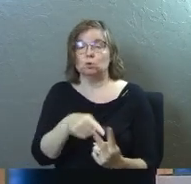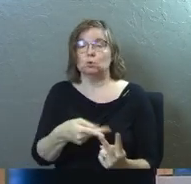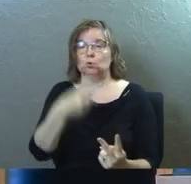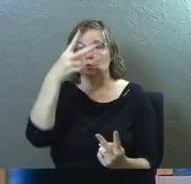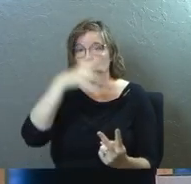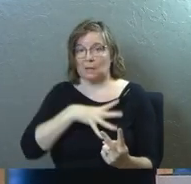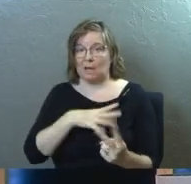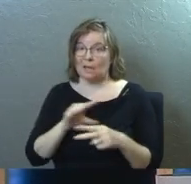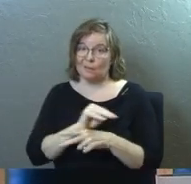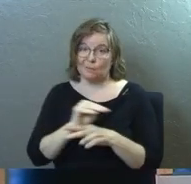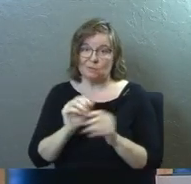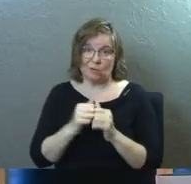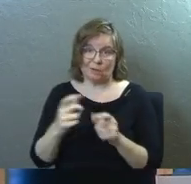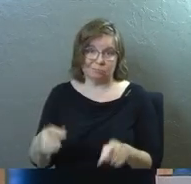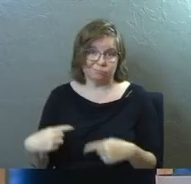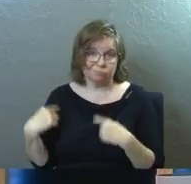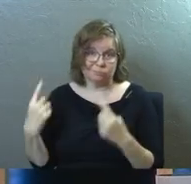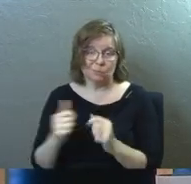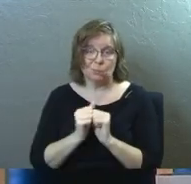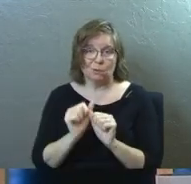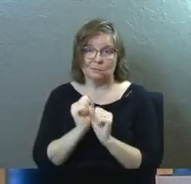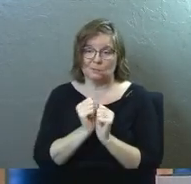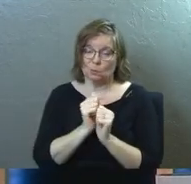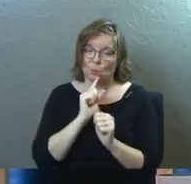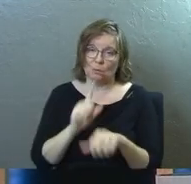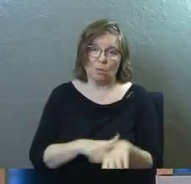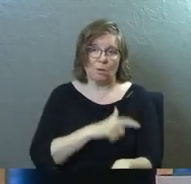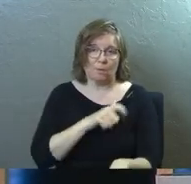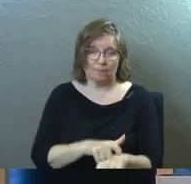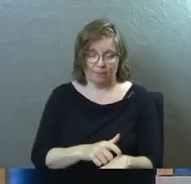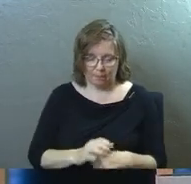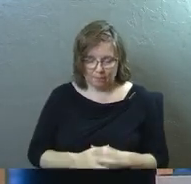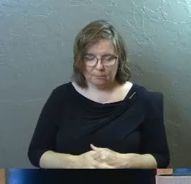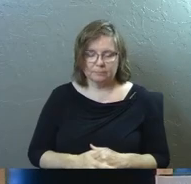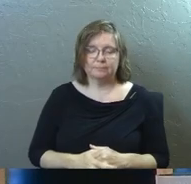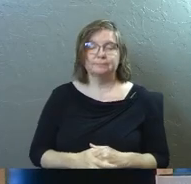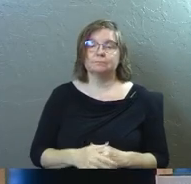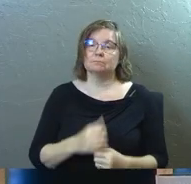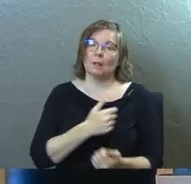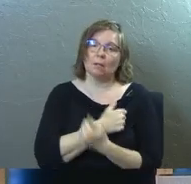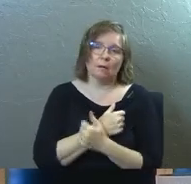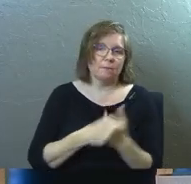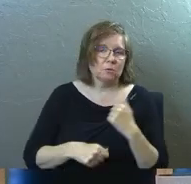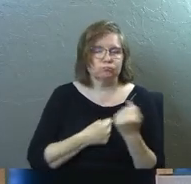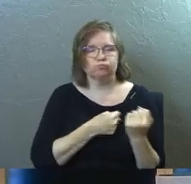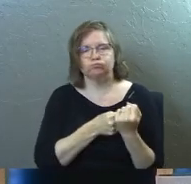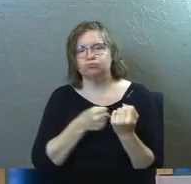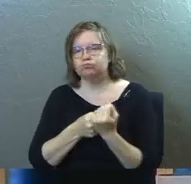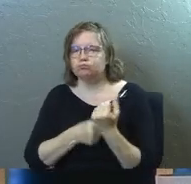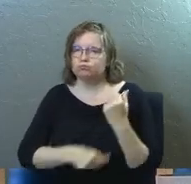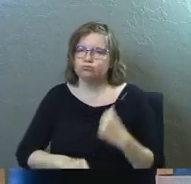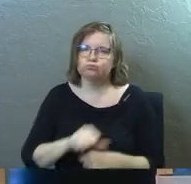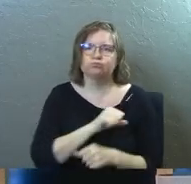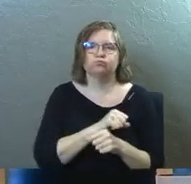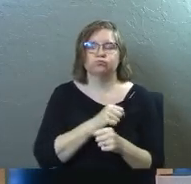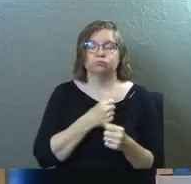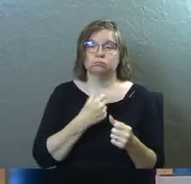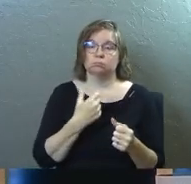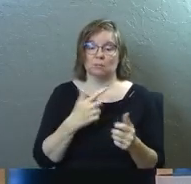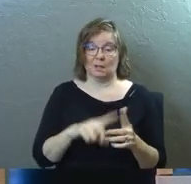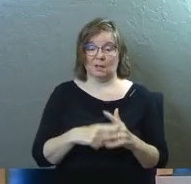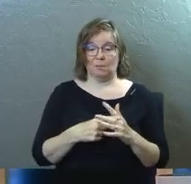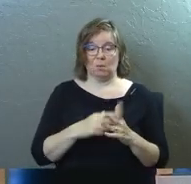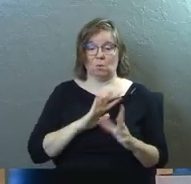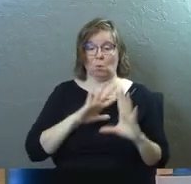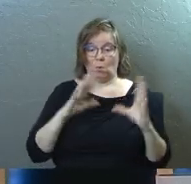two guys who have done ministry together, who have worked together for a really, really long time. They have loved one another, supported one another. And the